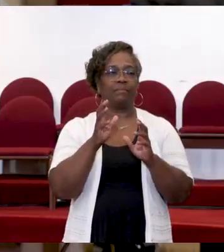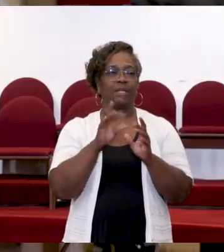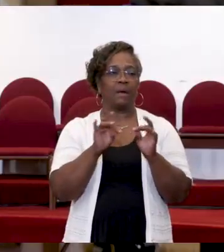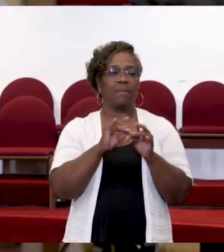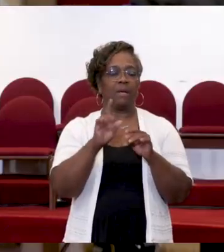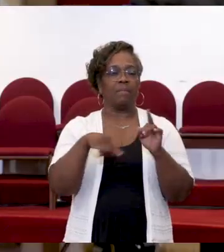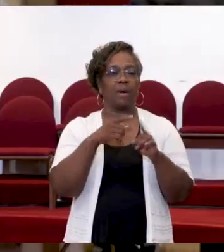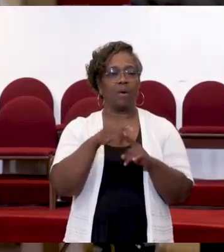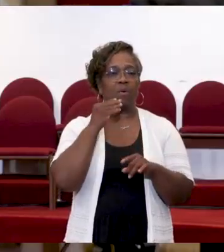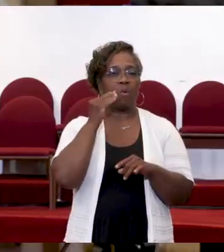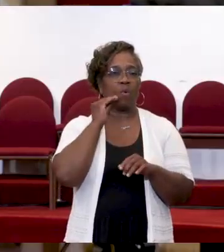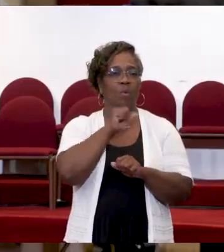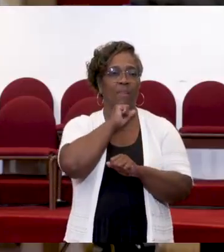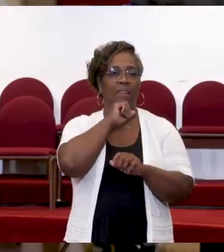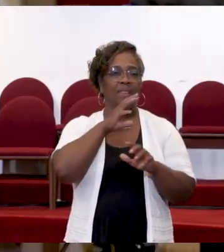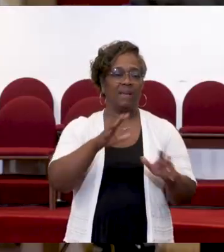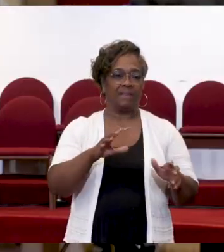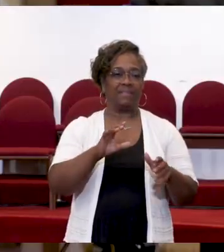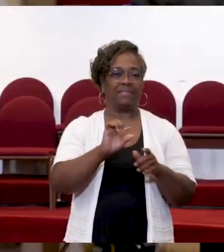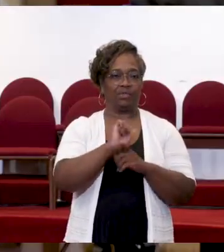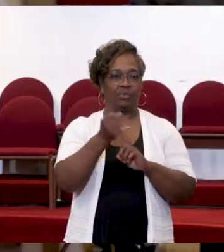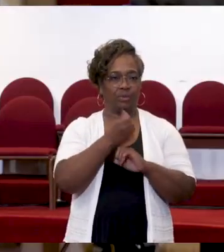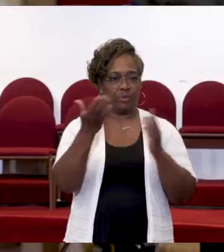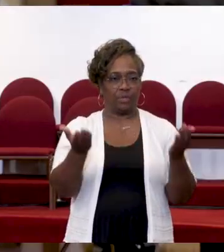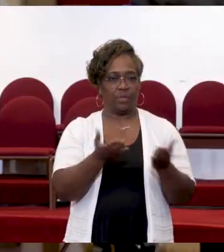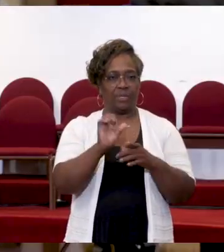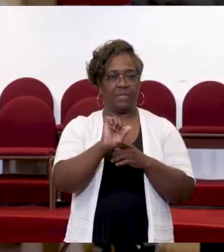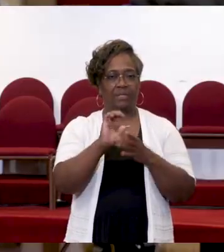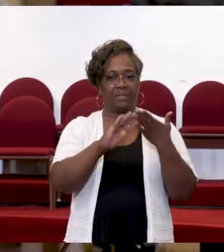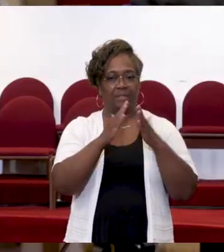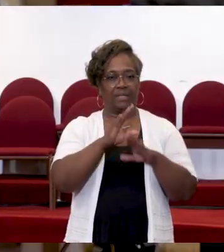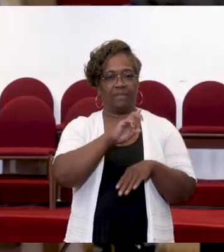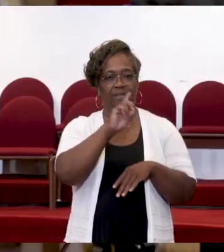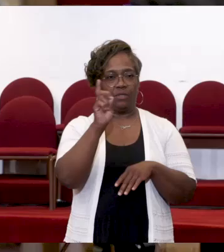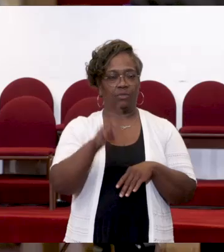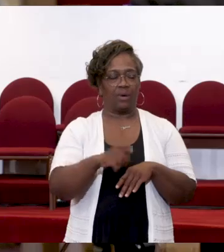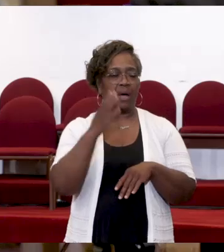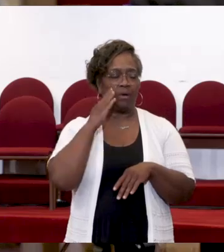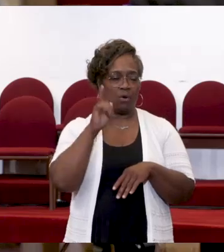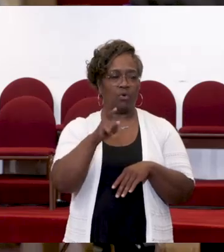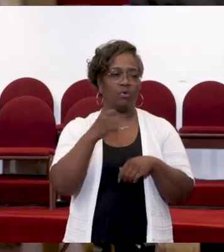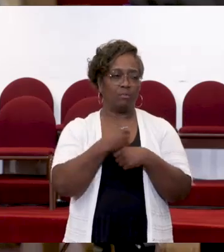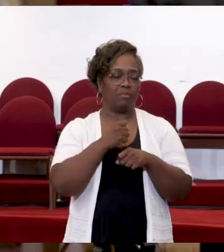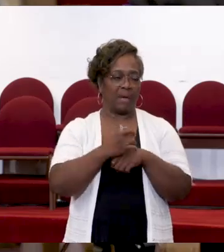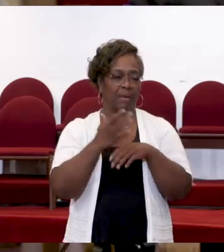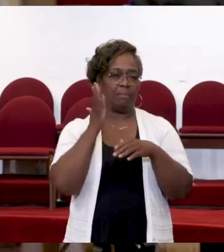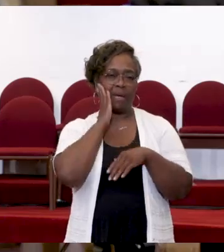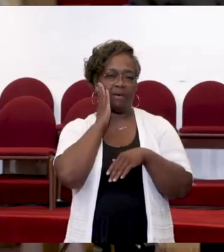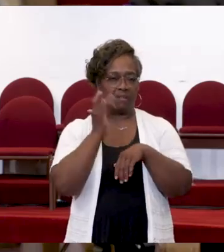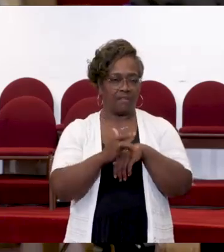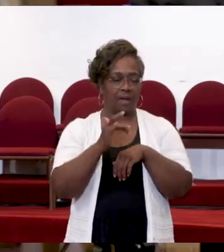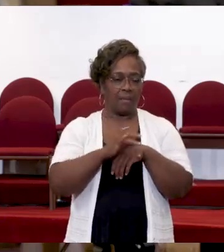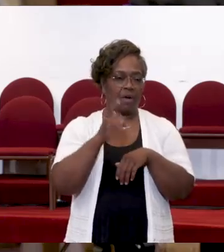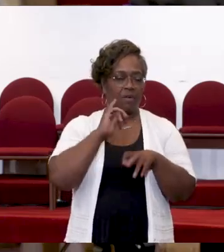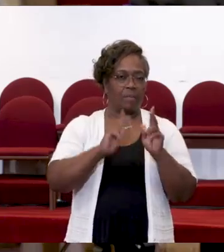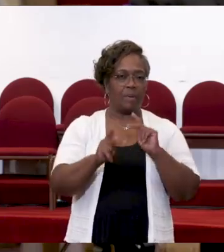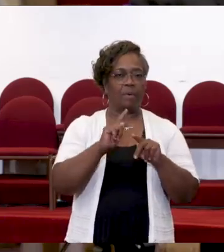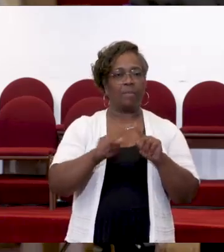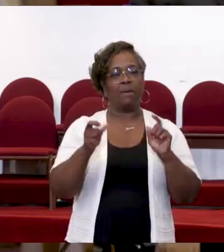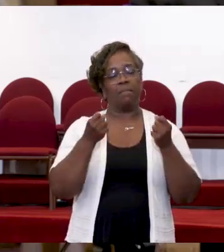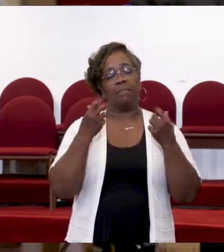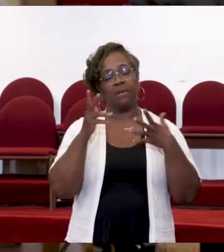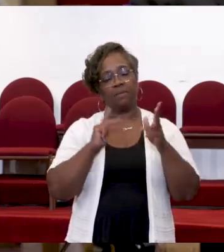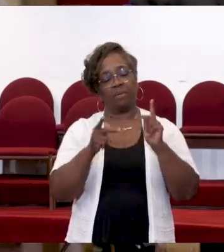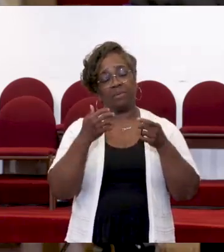Detroit. We are still facing. I know you open up beds and everything for the homeless people, but we still have a lot of people out here on the street